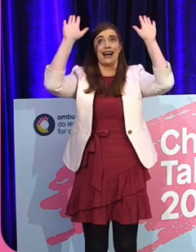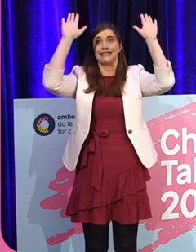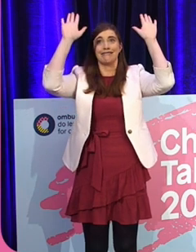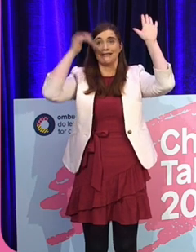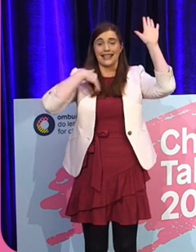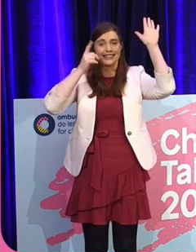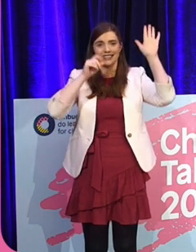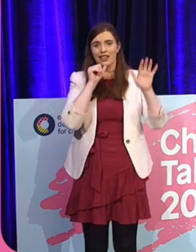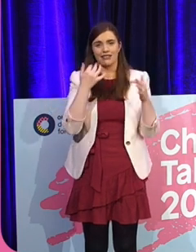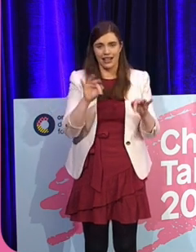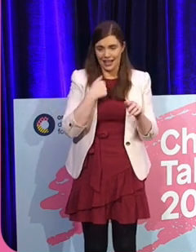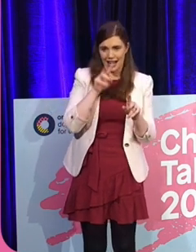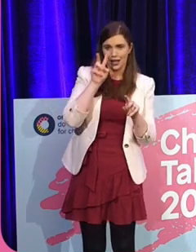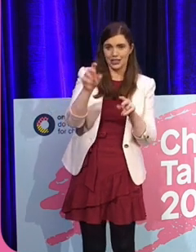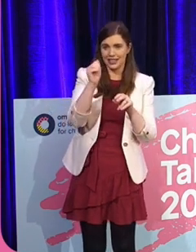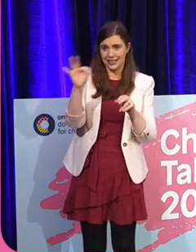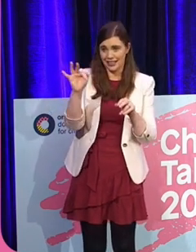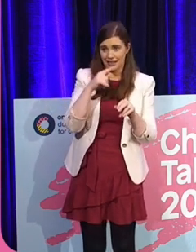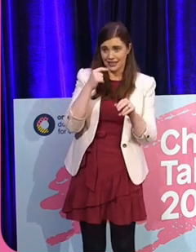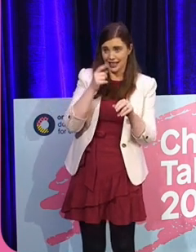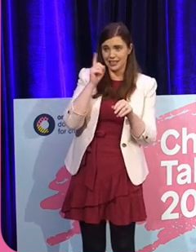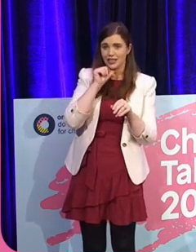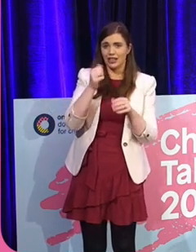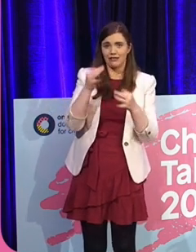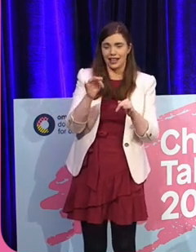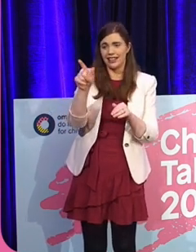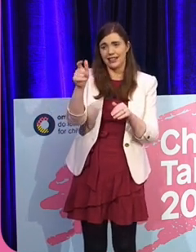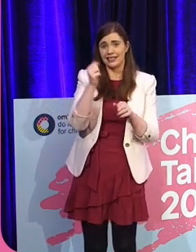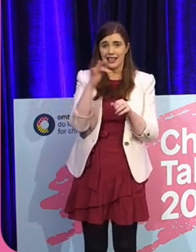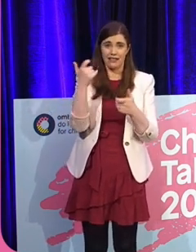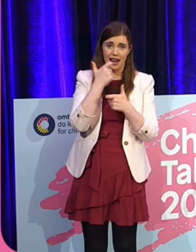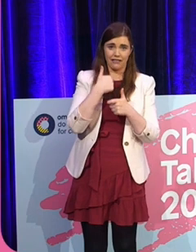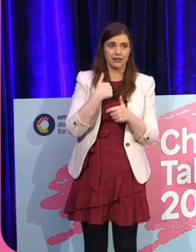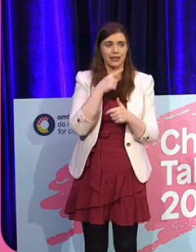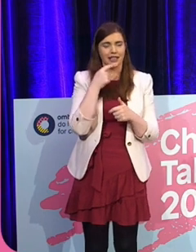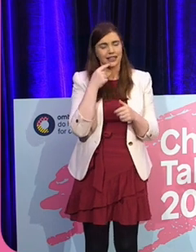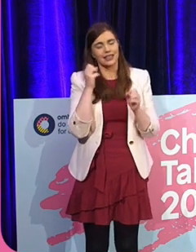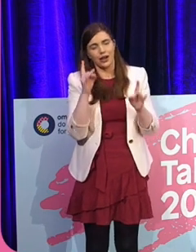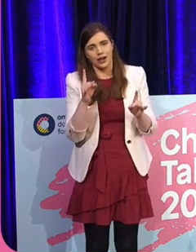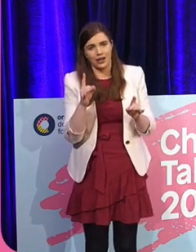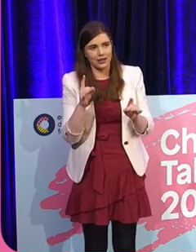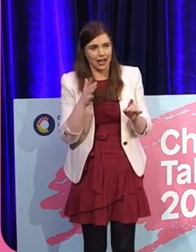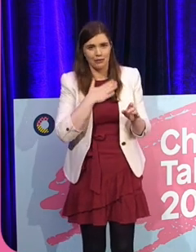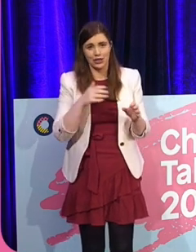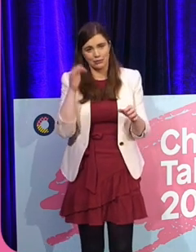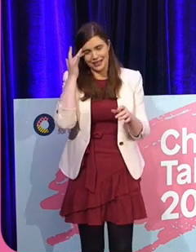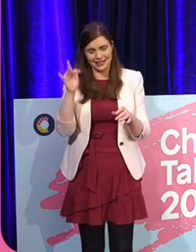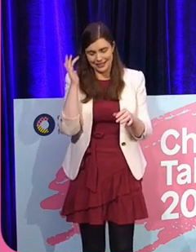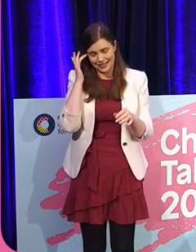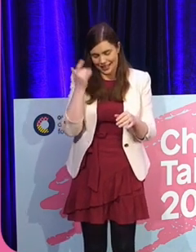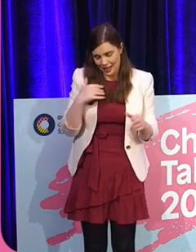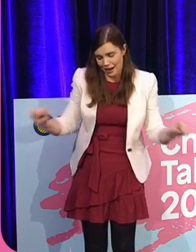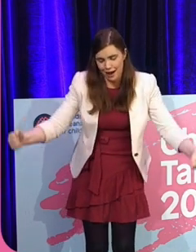I'm not doing anything wrong. And I looked at the staff to prove that I wasn't doing anything wrong, and they were laughing at me. So I just said, okay, I'm only being silly here, and I put my arms around them,